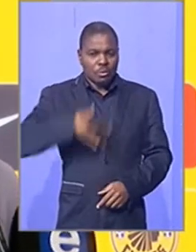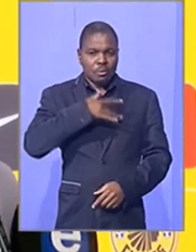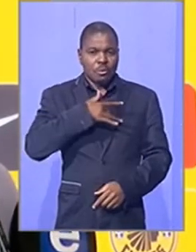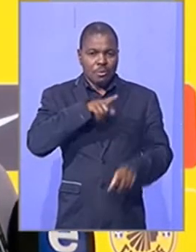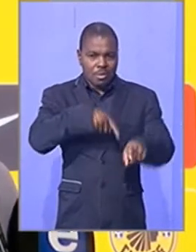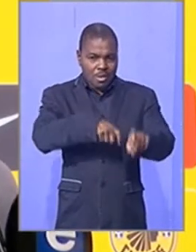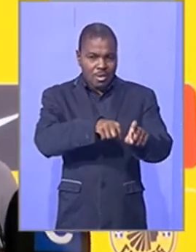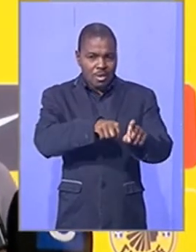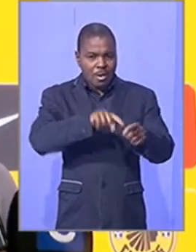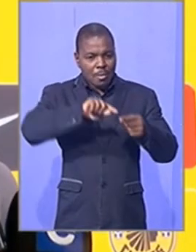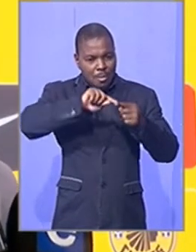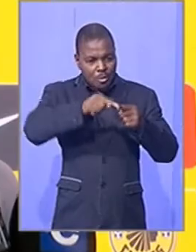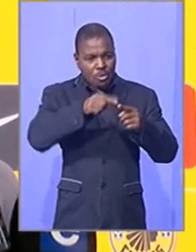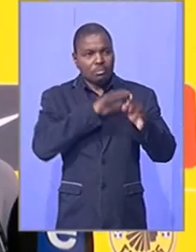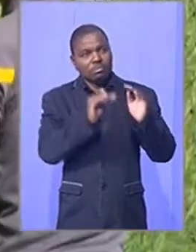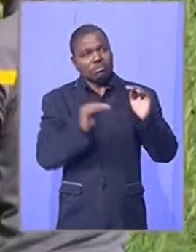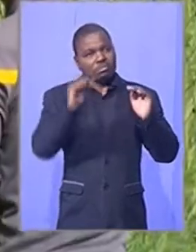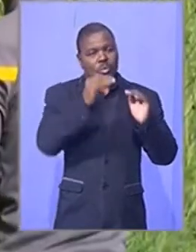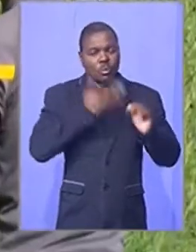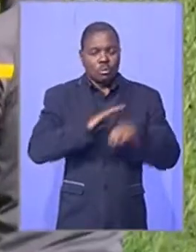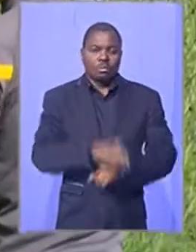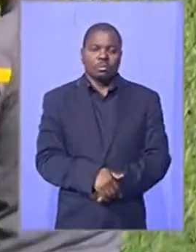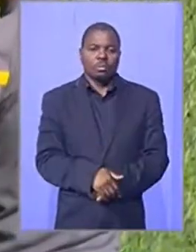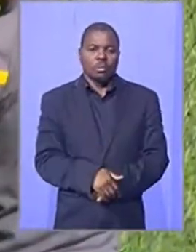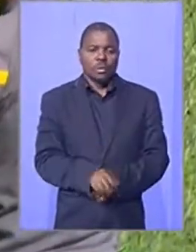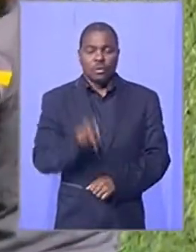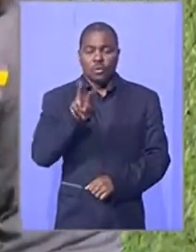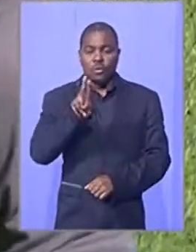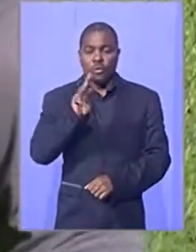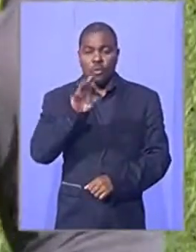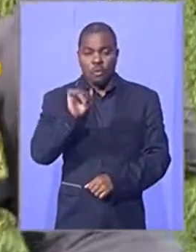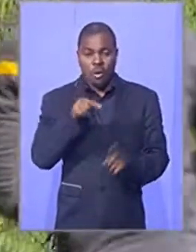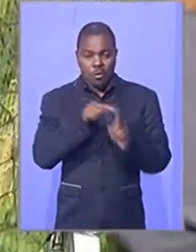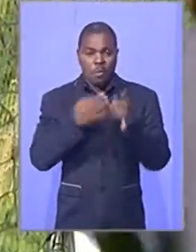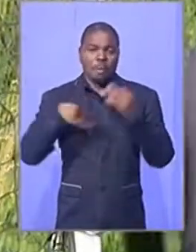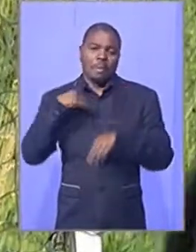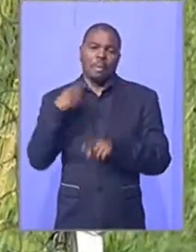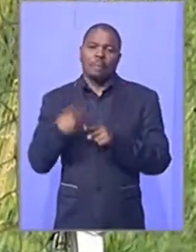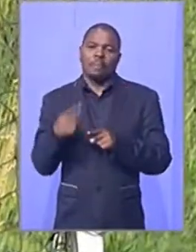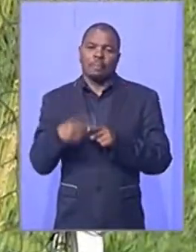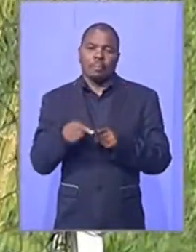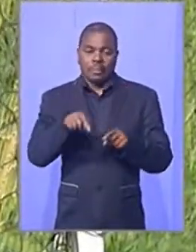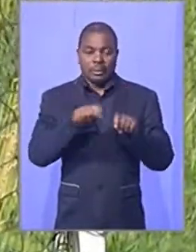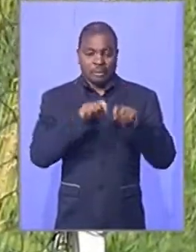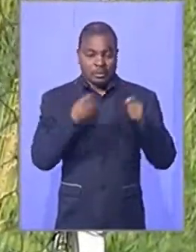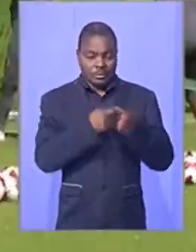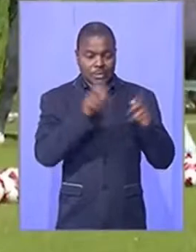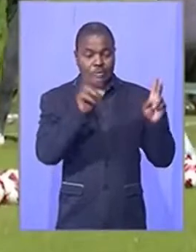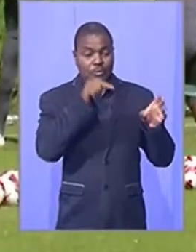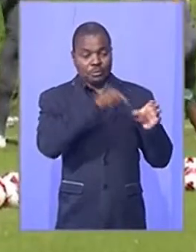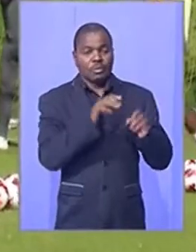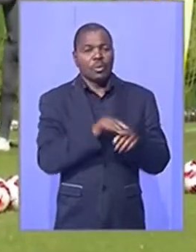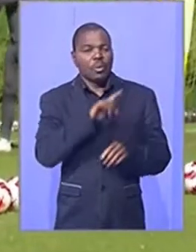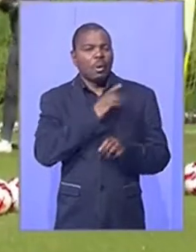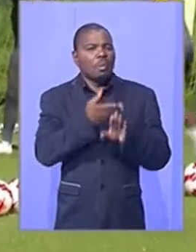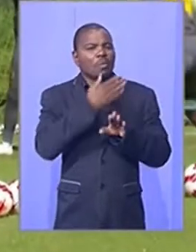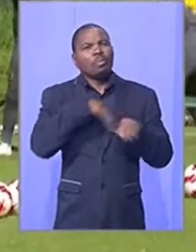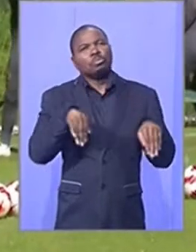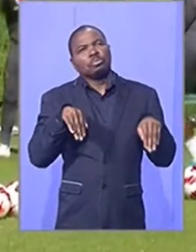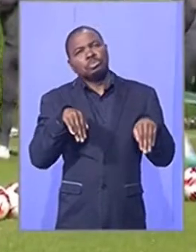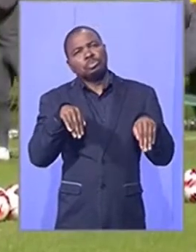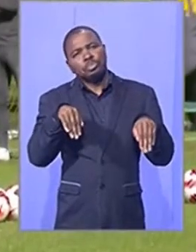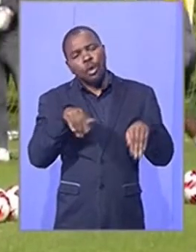Champions League spot, you know, to play for. Bruce Vuma o boetse o a raloka mo sehlopheng sa Chiefs morago wa go dula